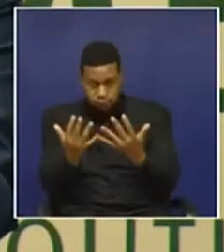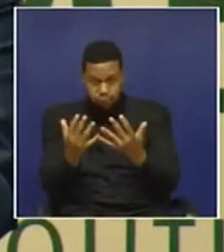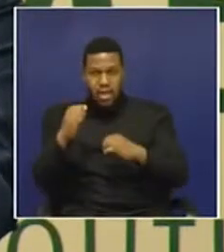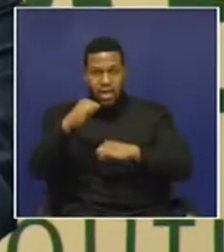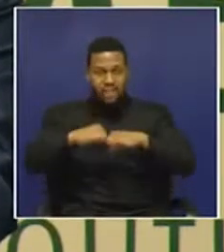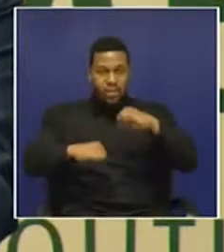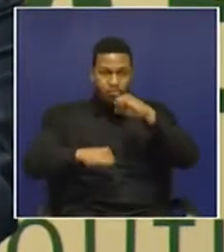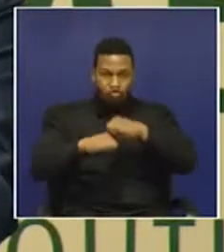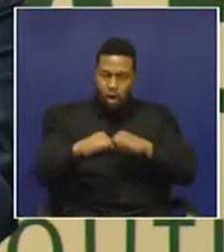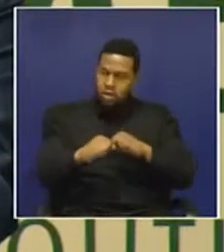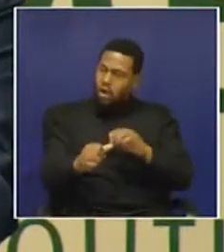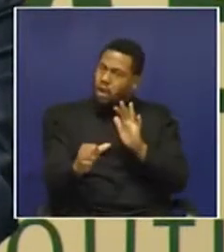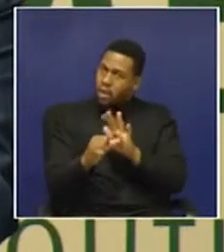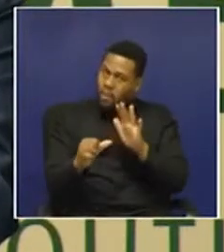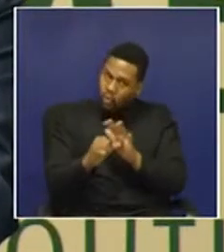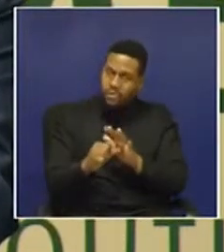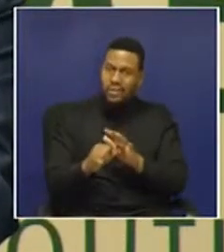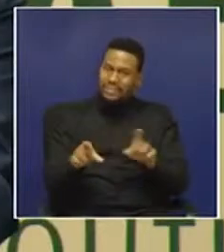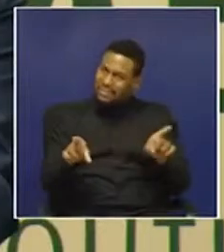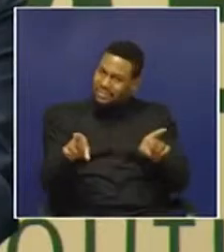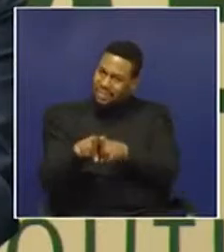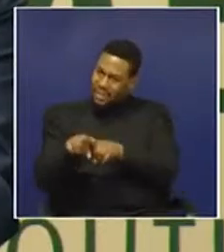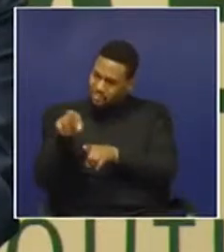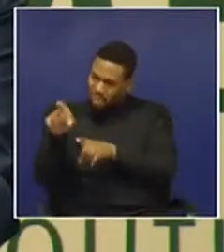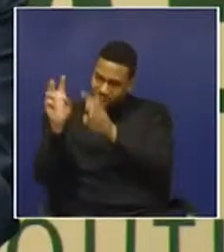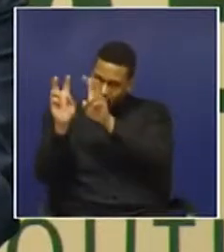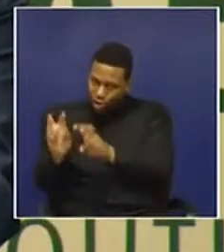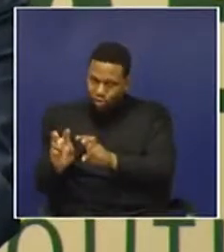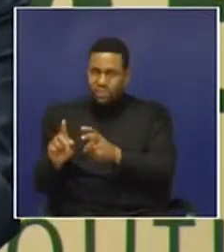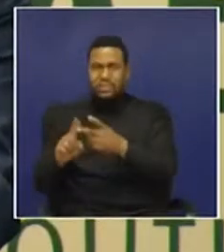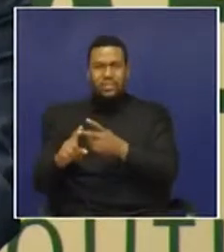electricity, ports, and transport networks.